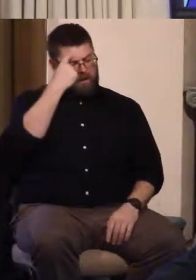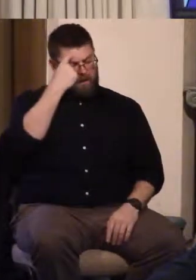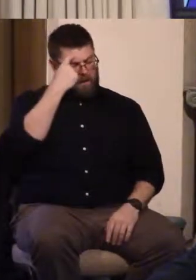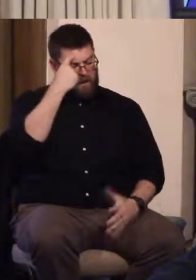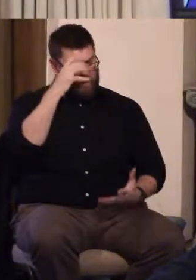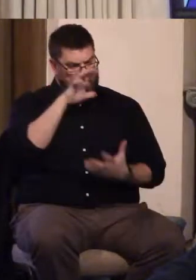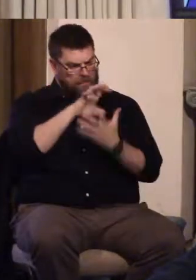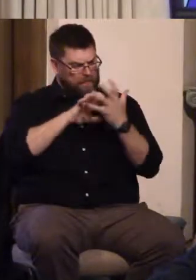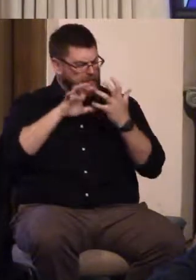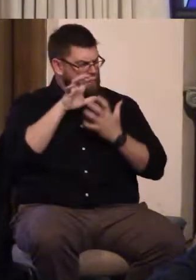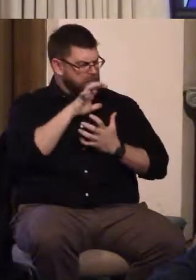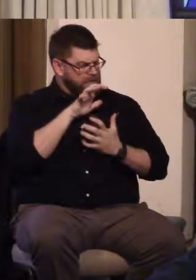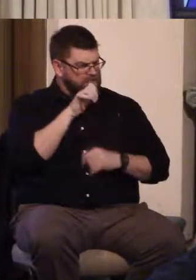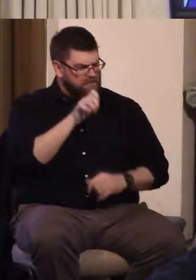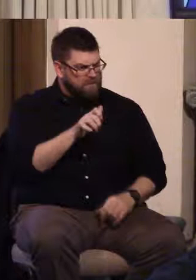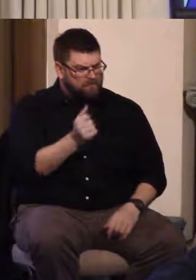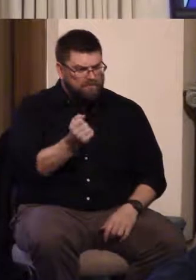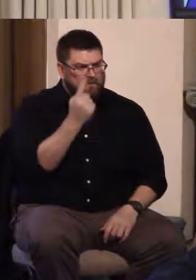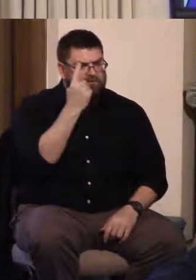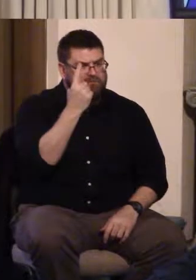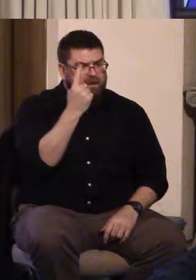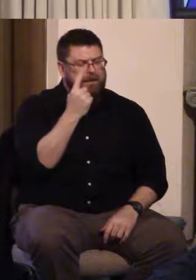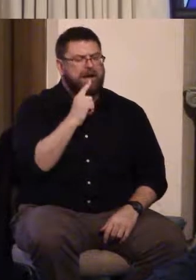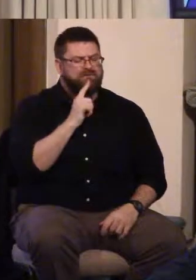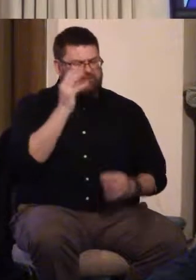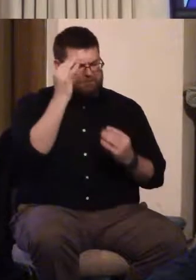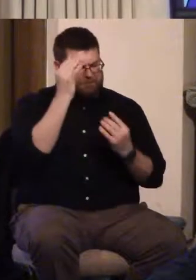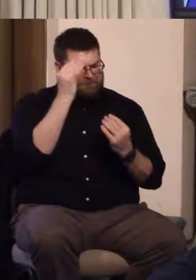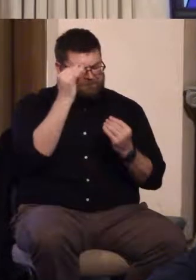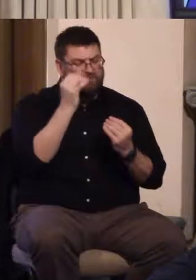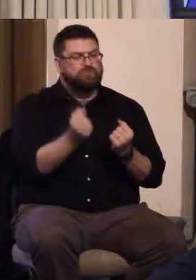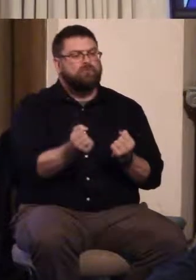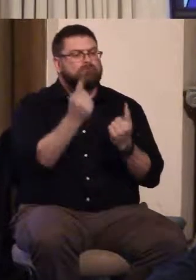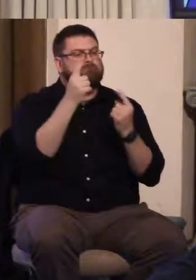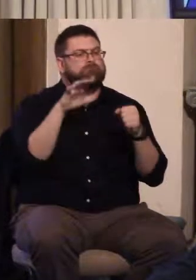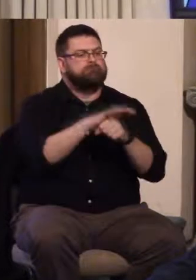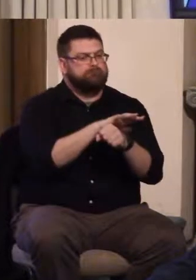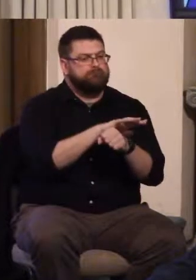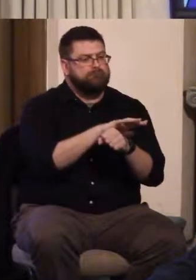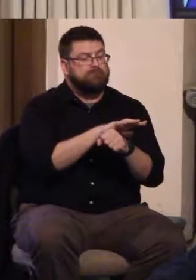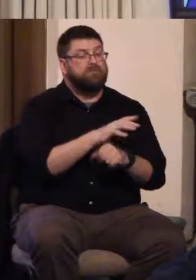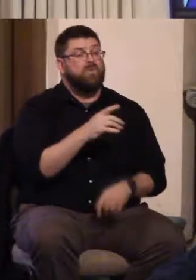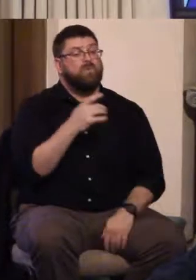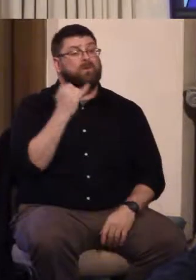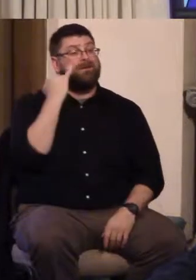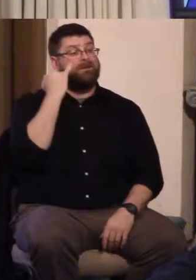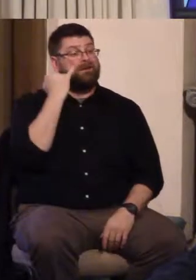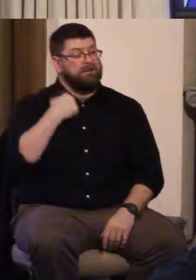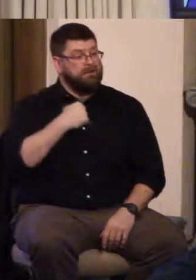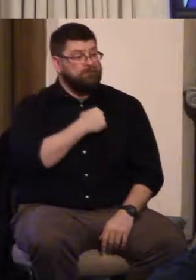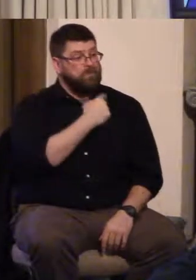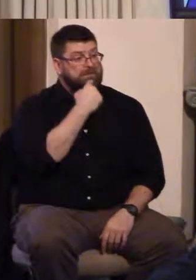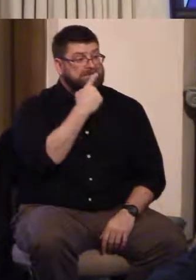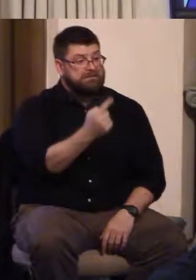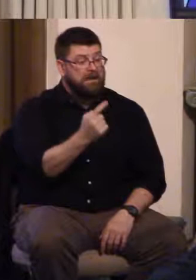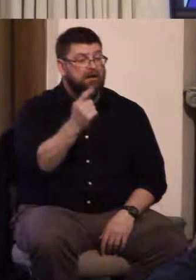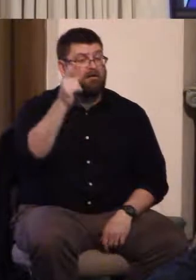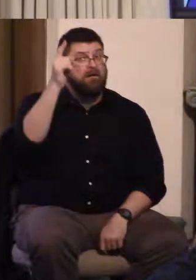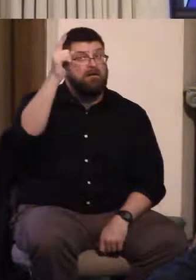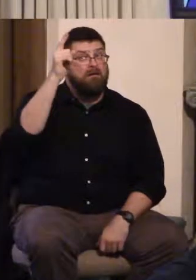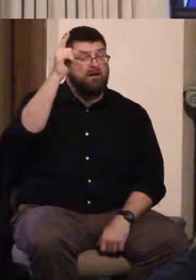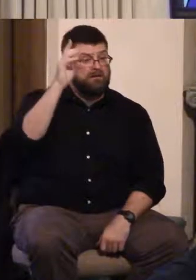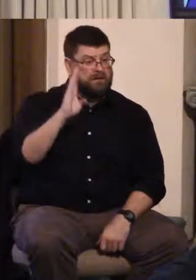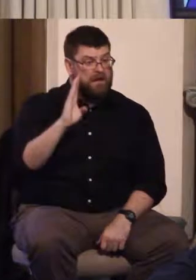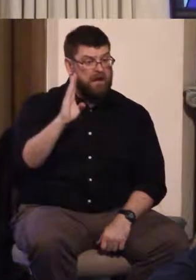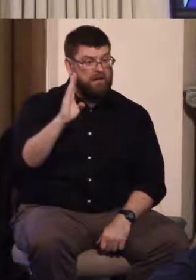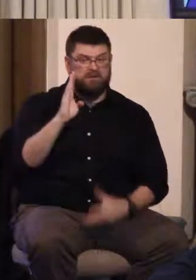my mind around that to really get it. And the thing is, if we say that God